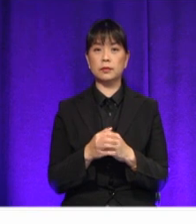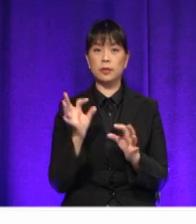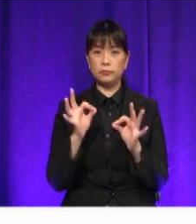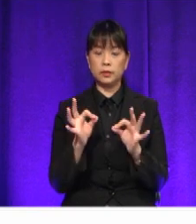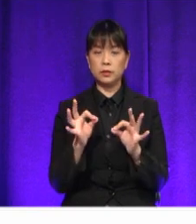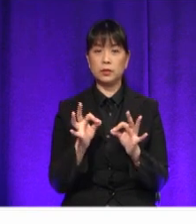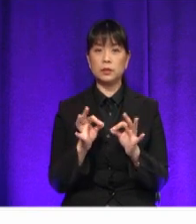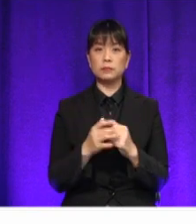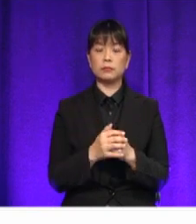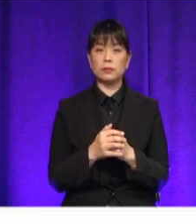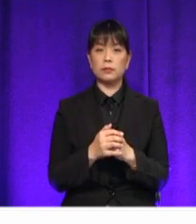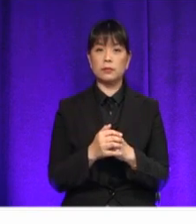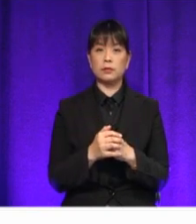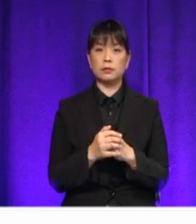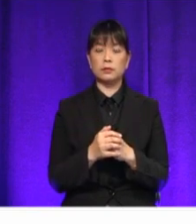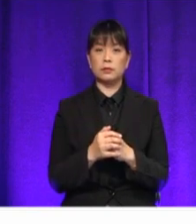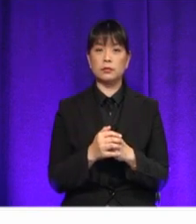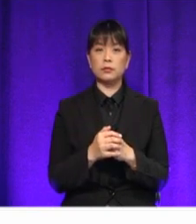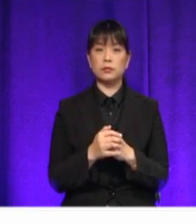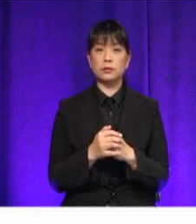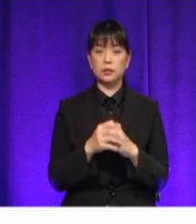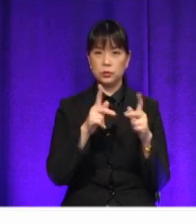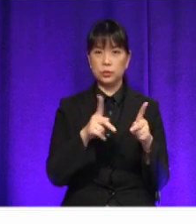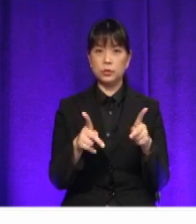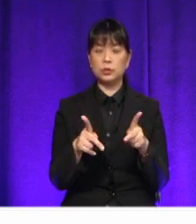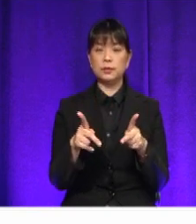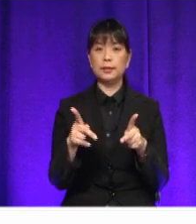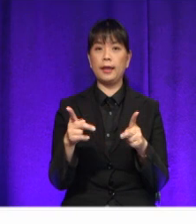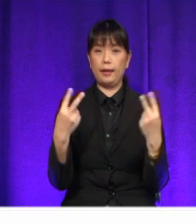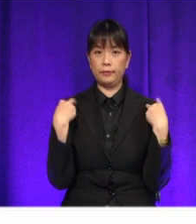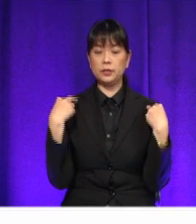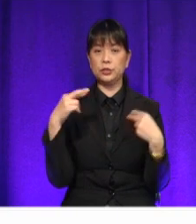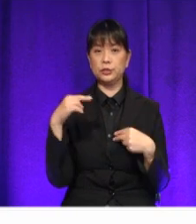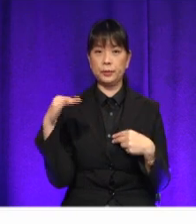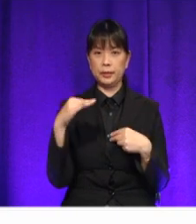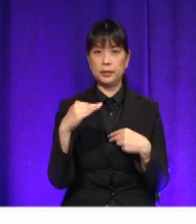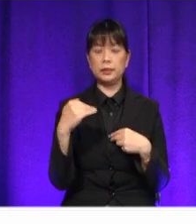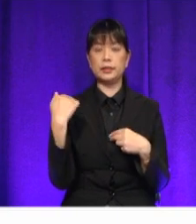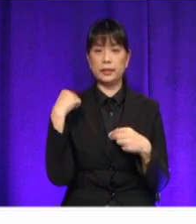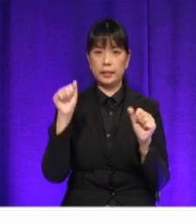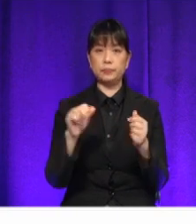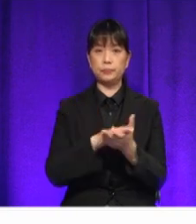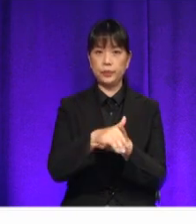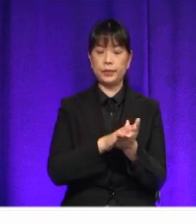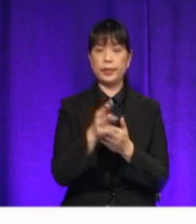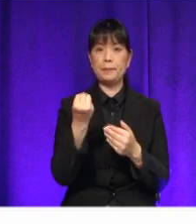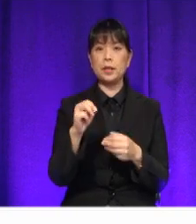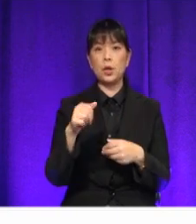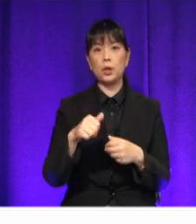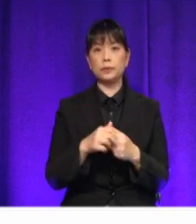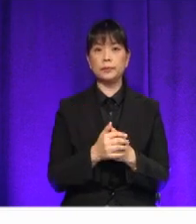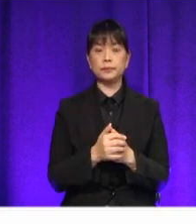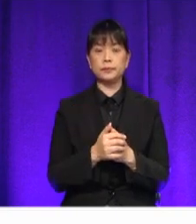the germs or bacteria, they can wash them away easily. There are other changes that can be made for the betterment